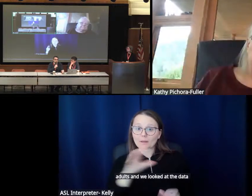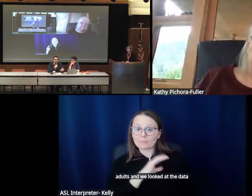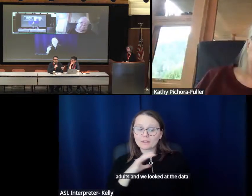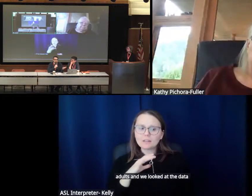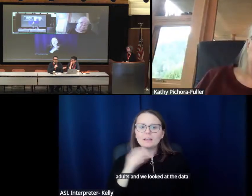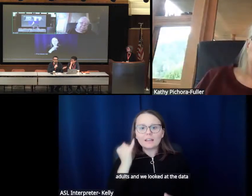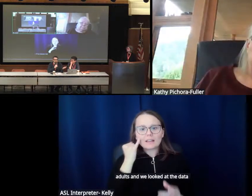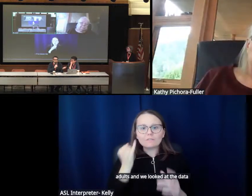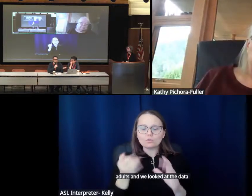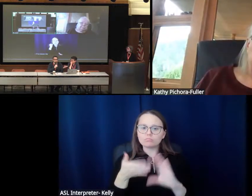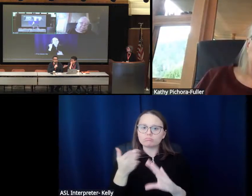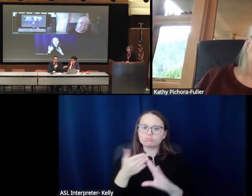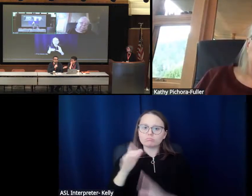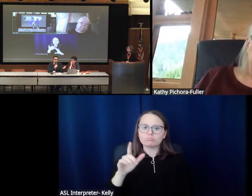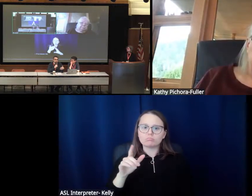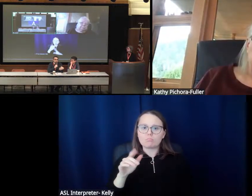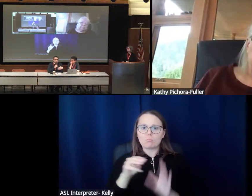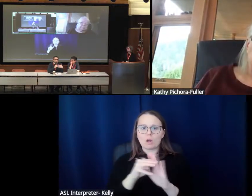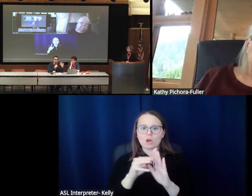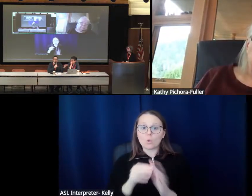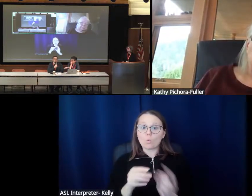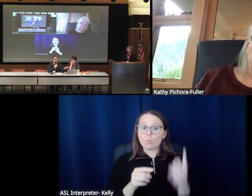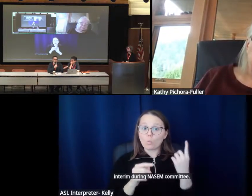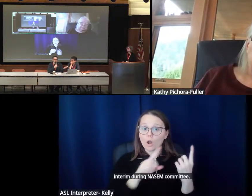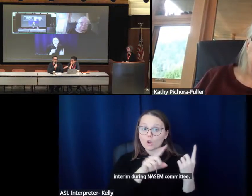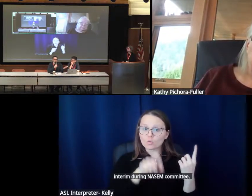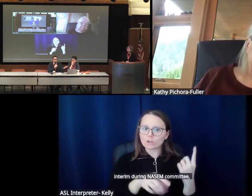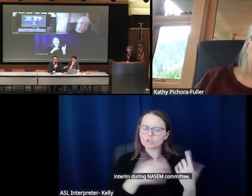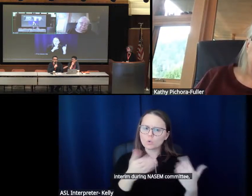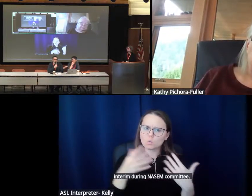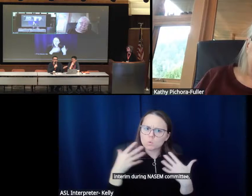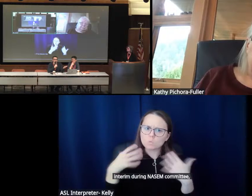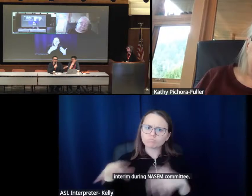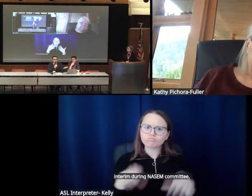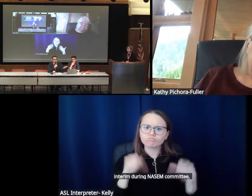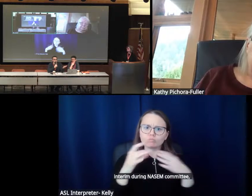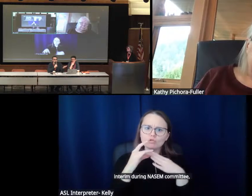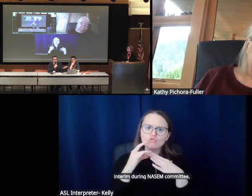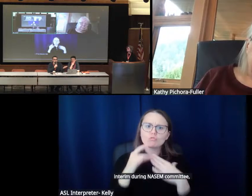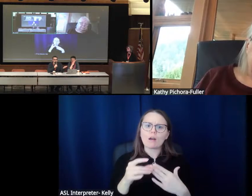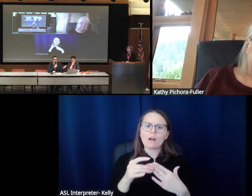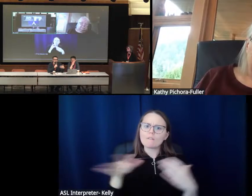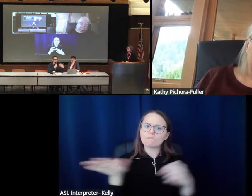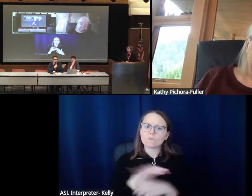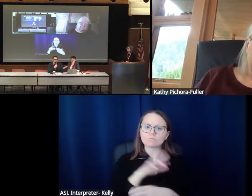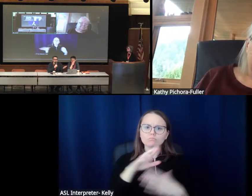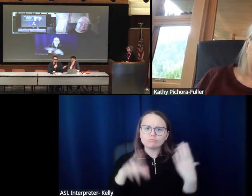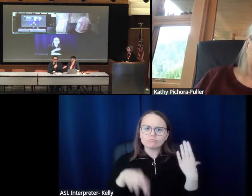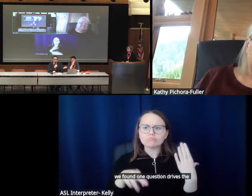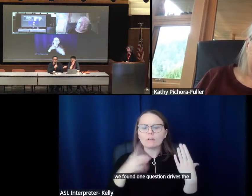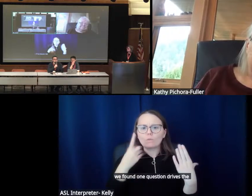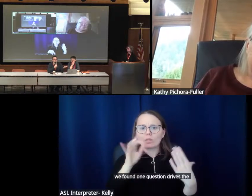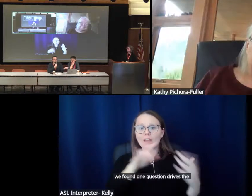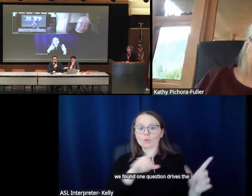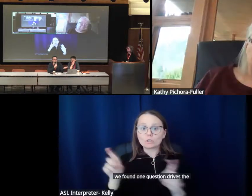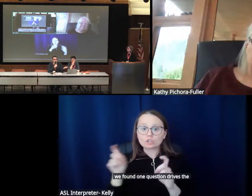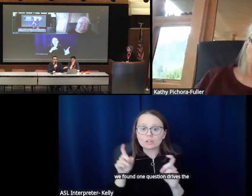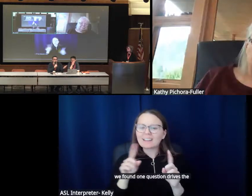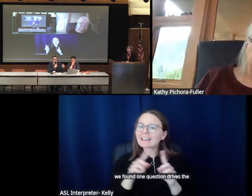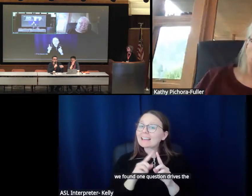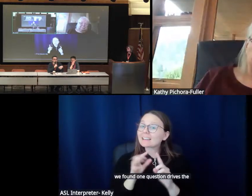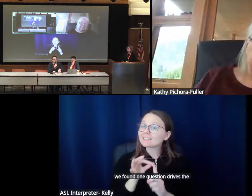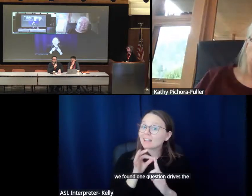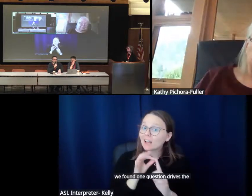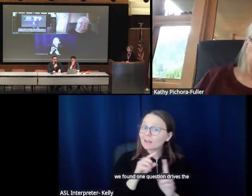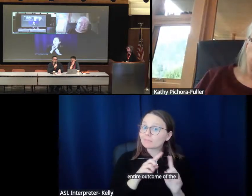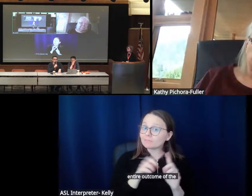of lasso models, one question drives the entire outcome of the study or outcome of the questionnaire, except it differs by whether you're